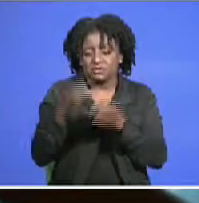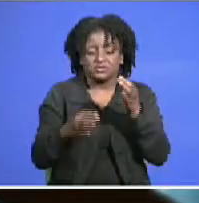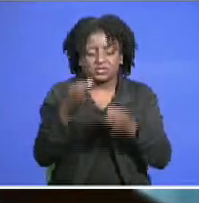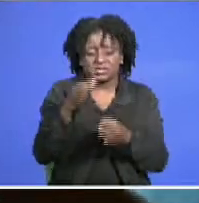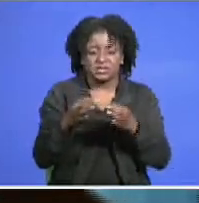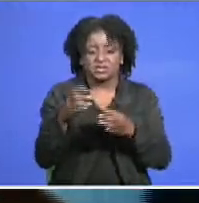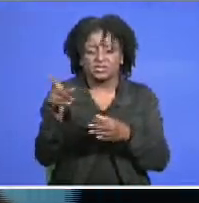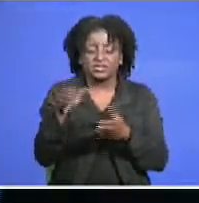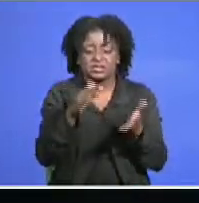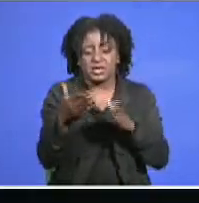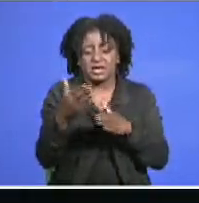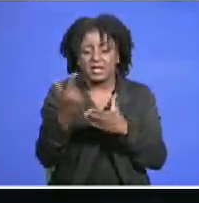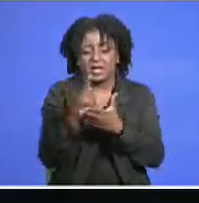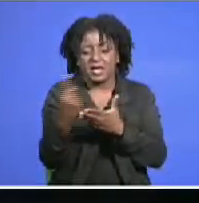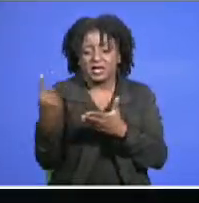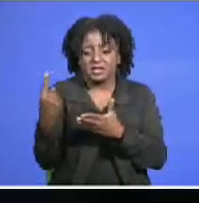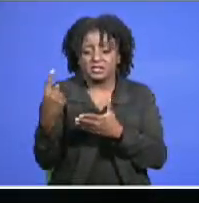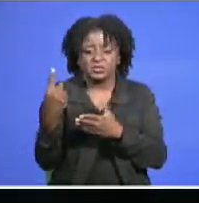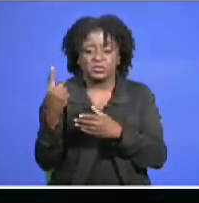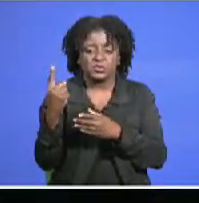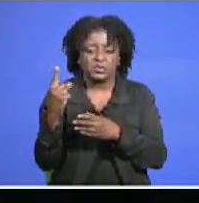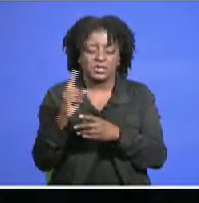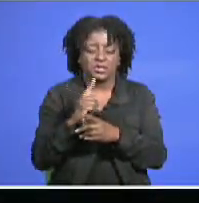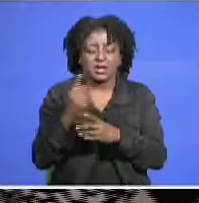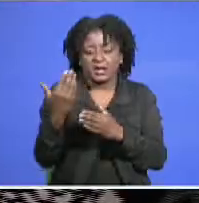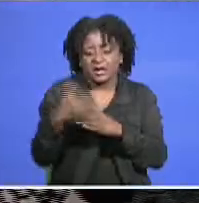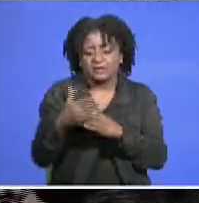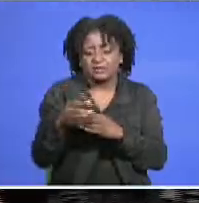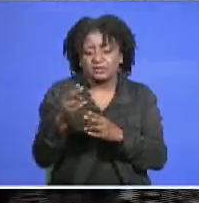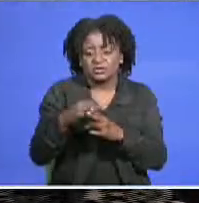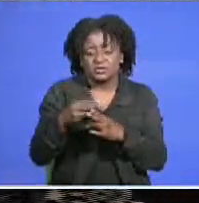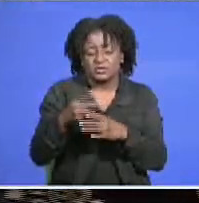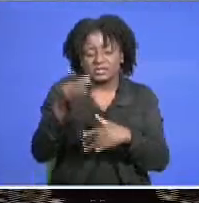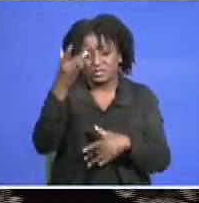illness. Mrs. King's funeral is set for Friday at 11